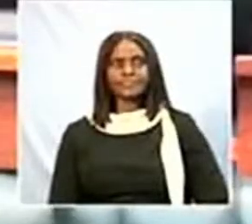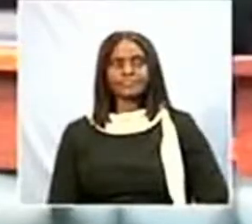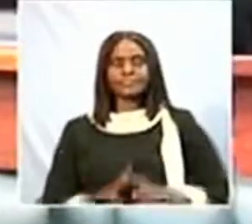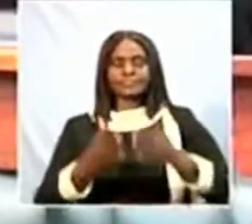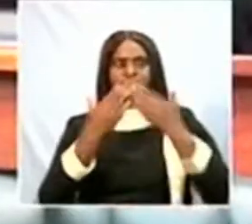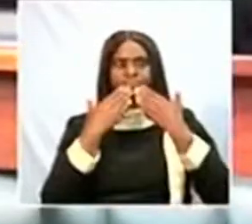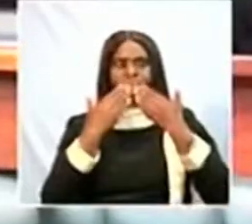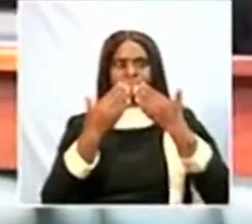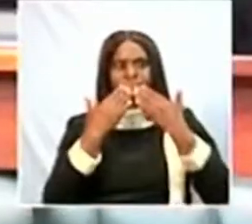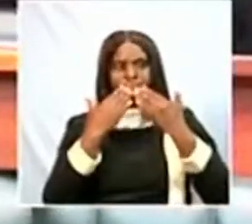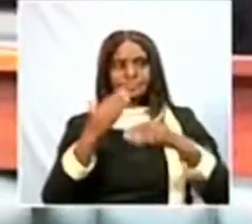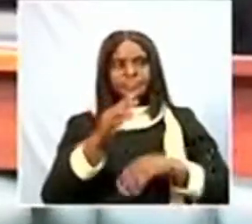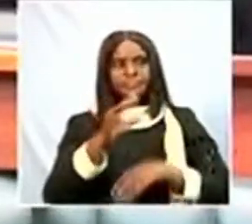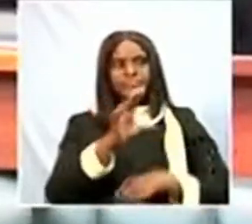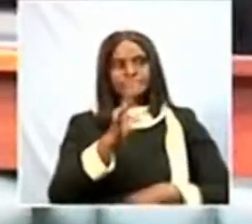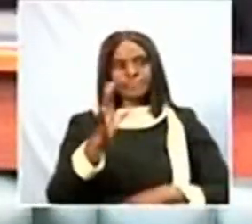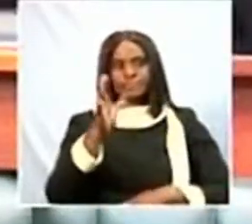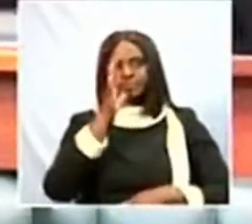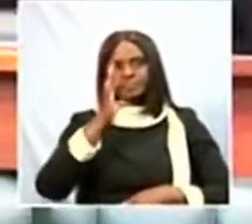Thank you, Madam Speaker.